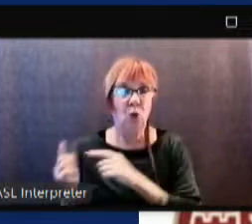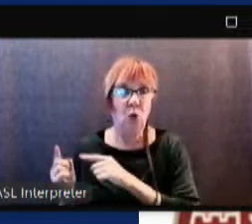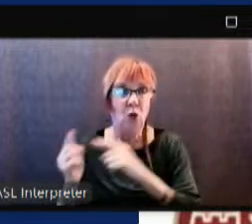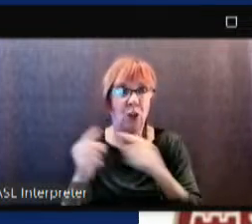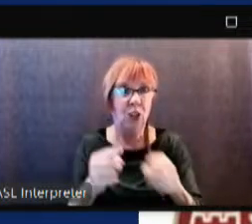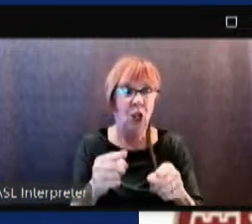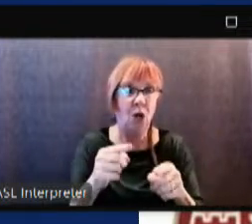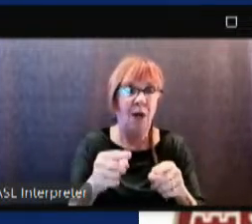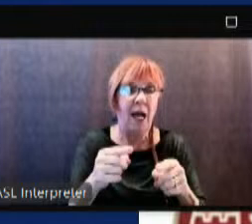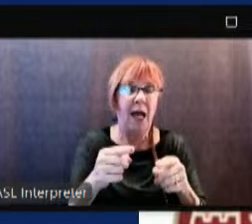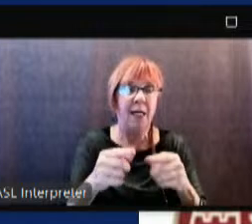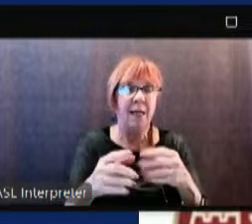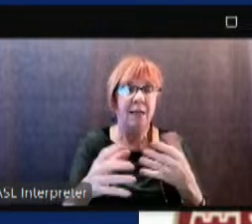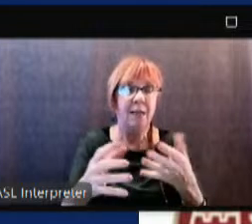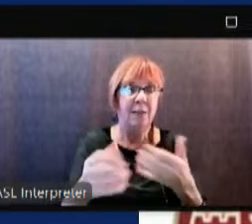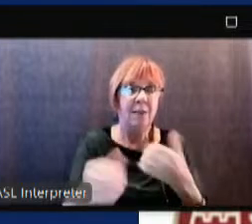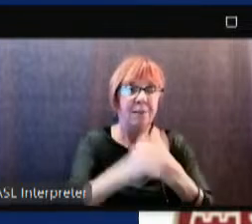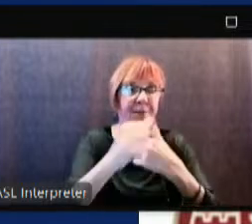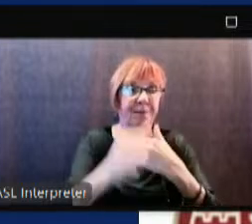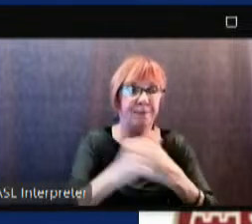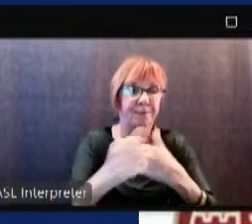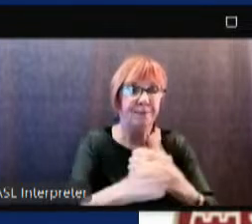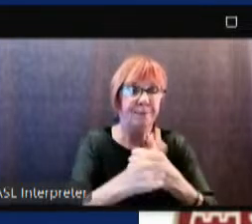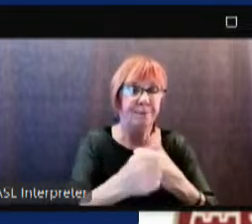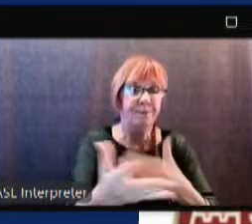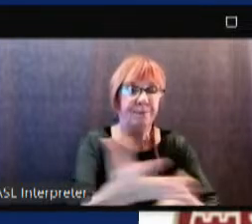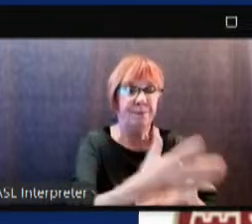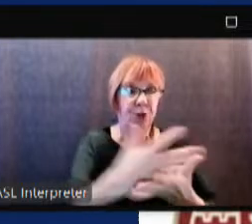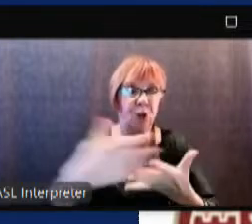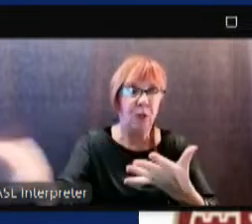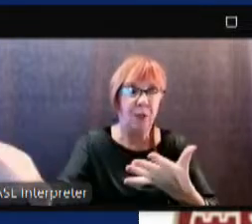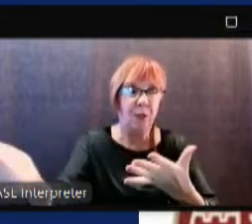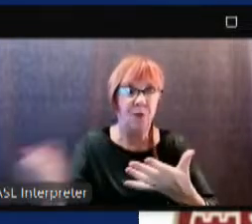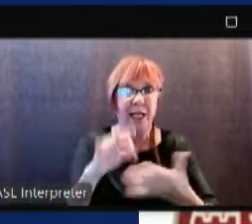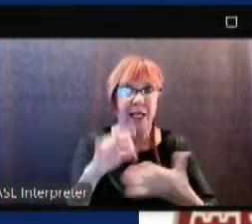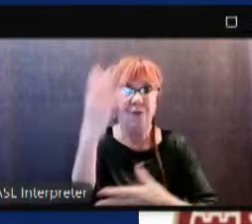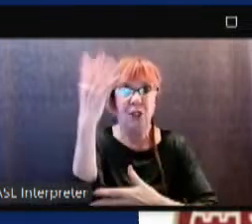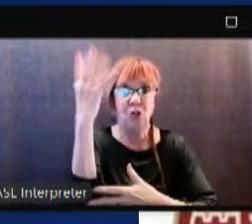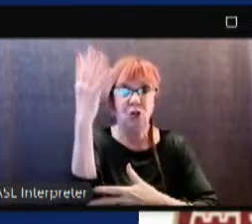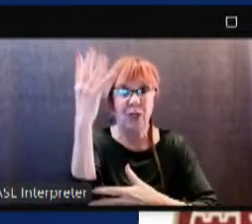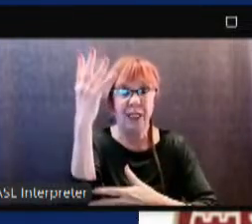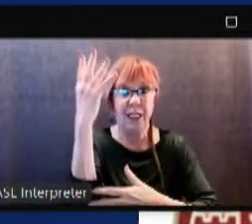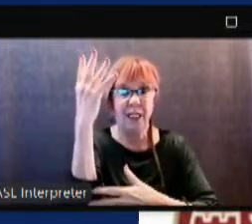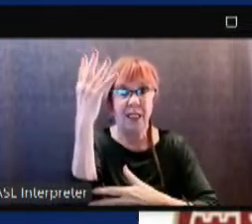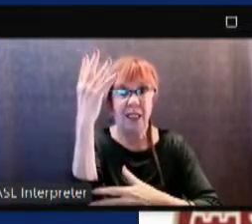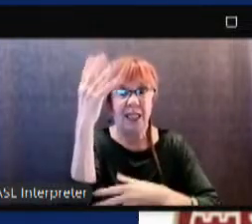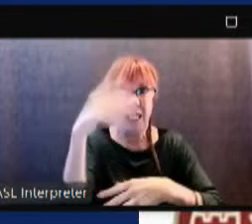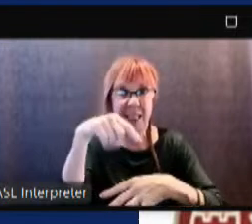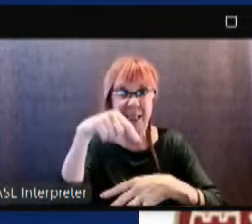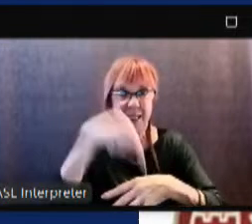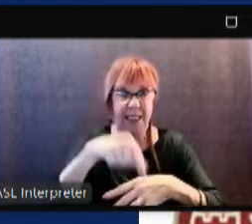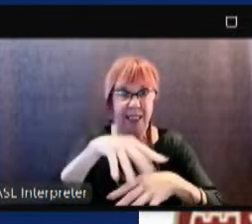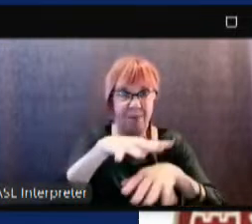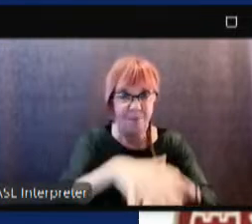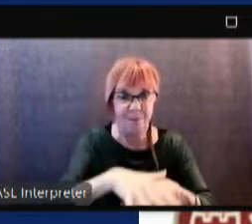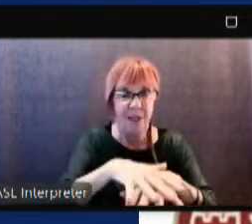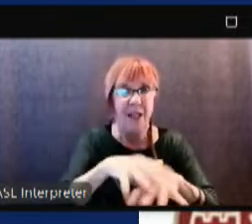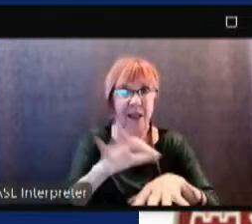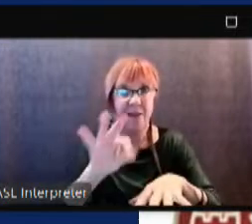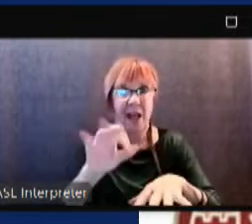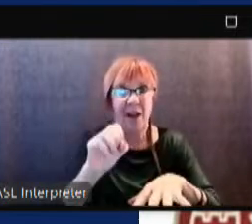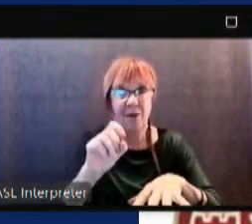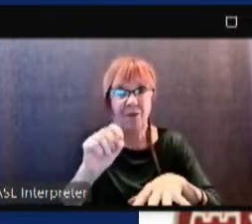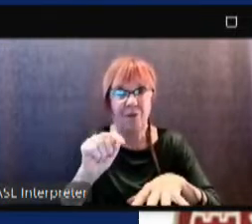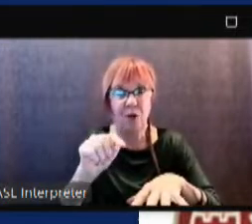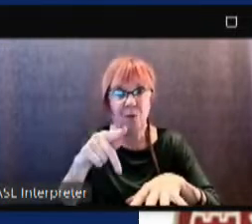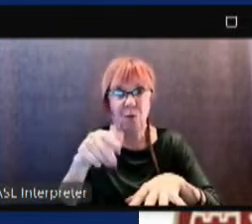and conduct hazardous debris removal, if that tree is within the fire ash footprint, that